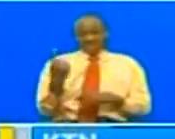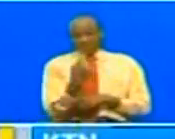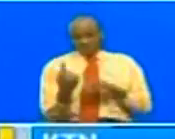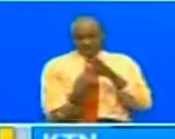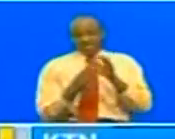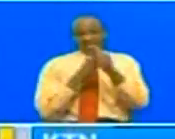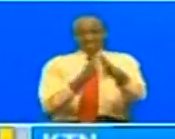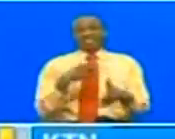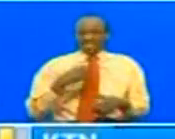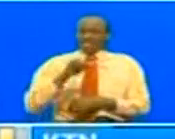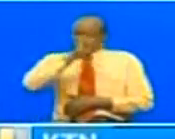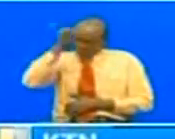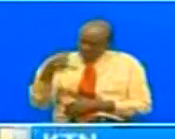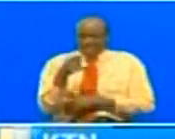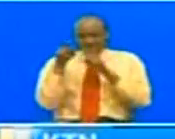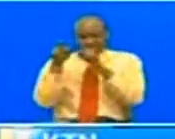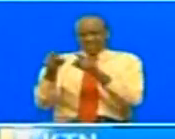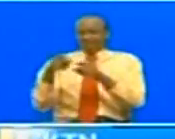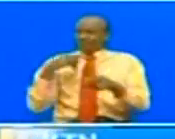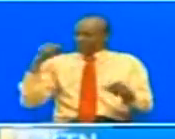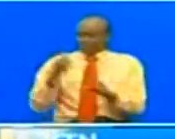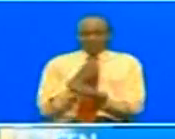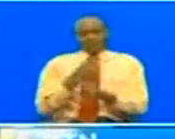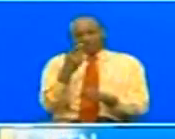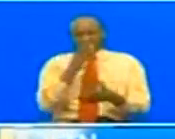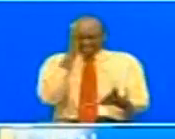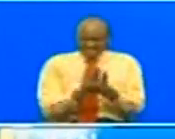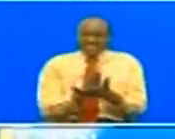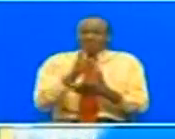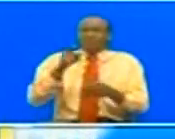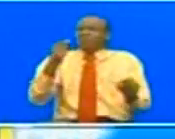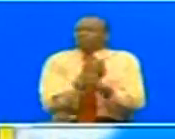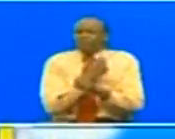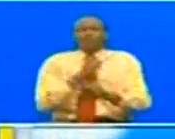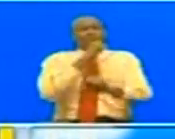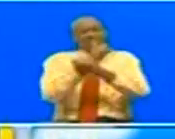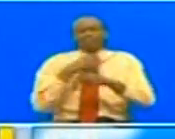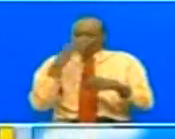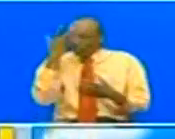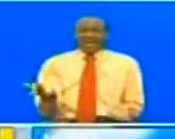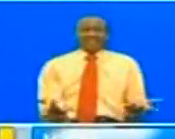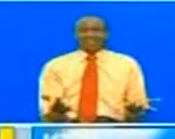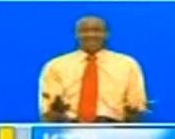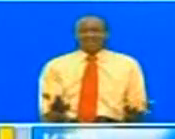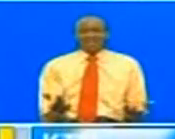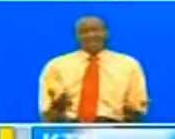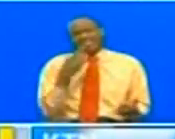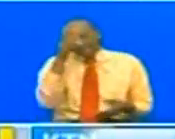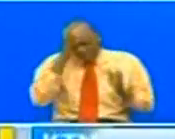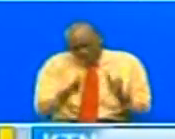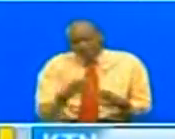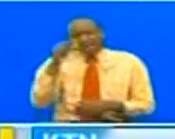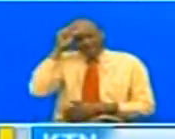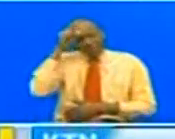the Jubilee administration has no justification as to why they cannot protect the lives of Kenyans. They say that someone in the